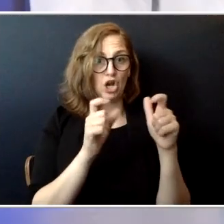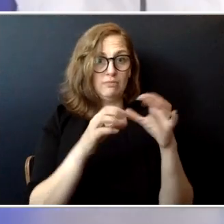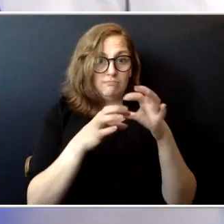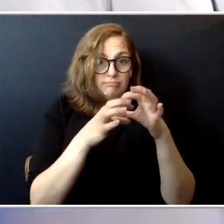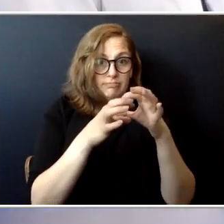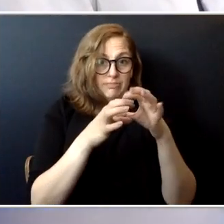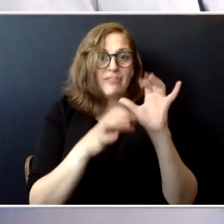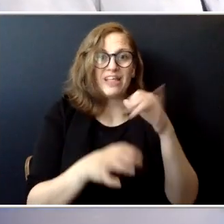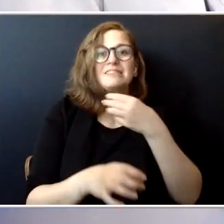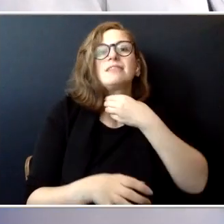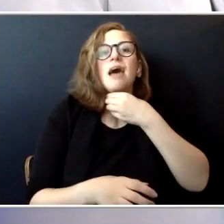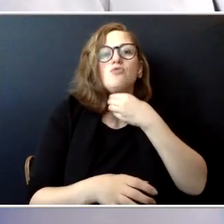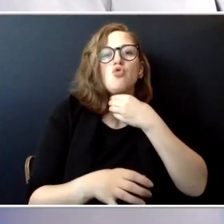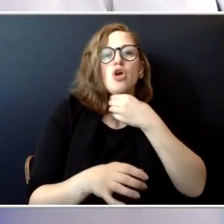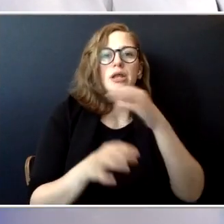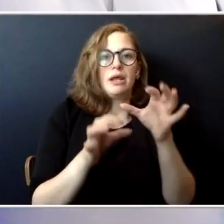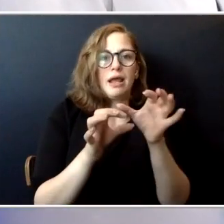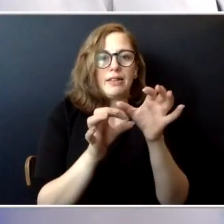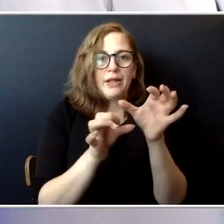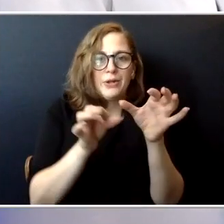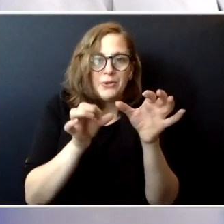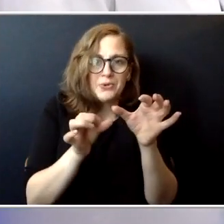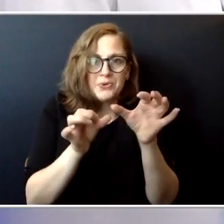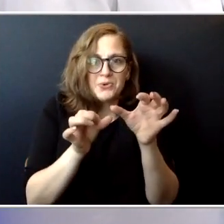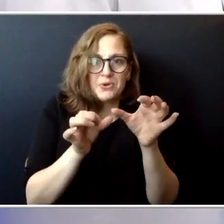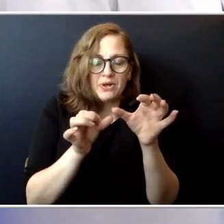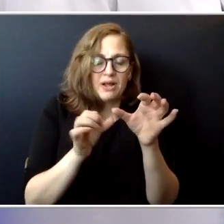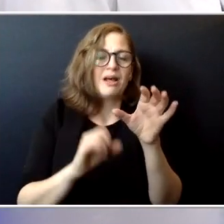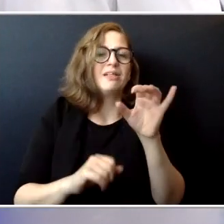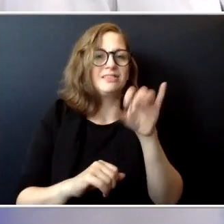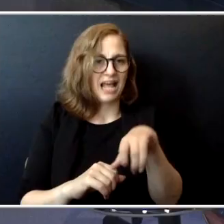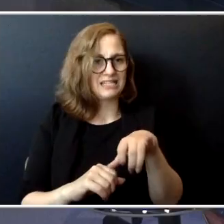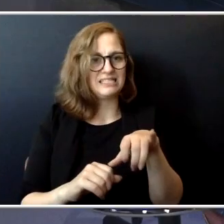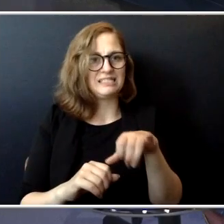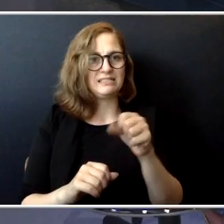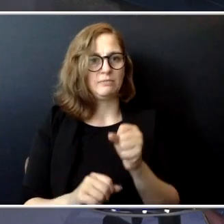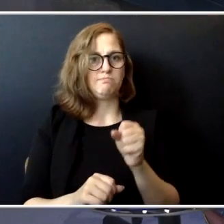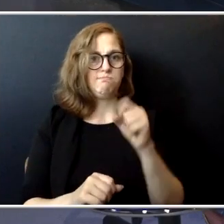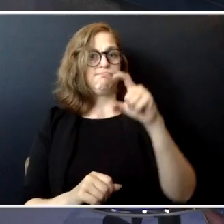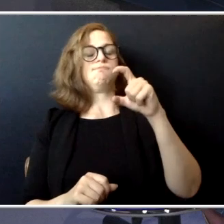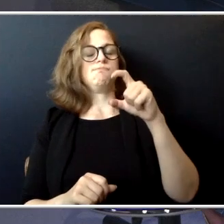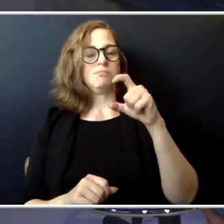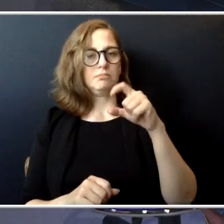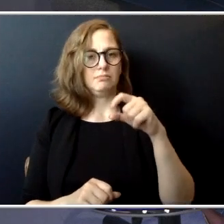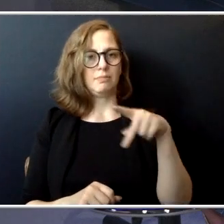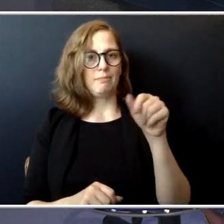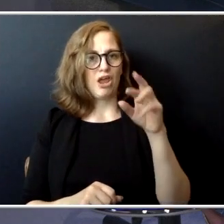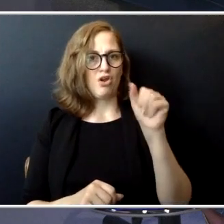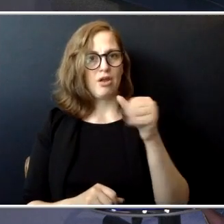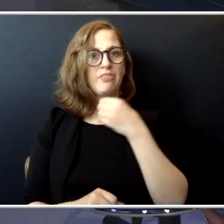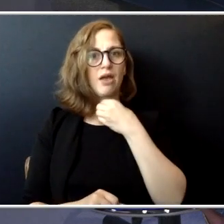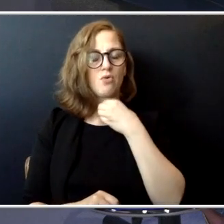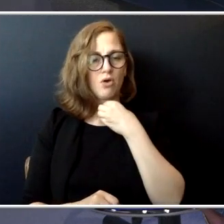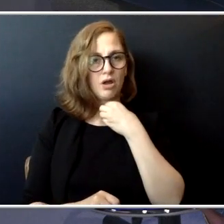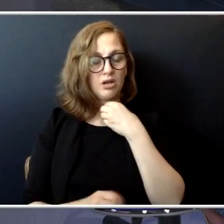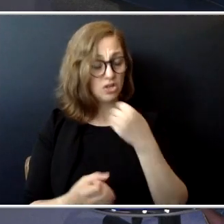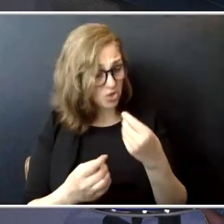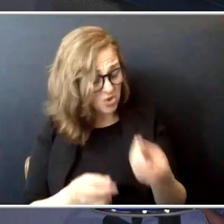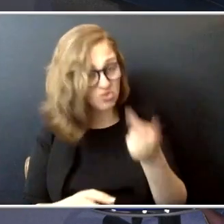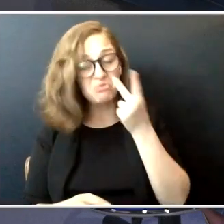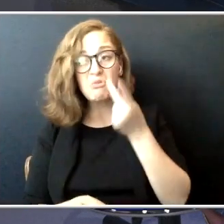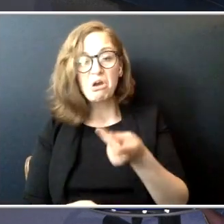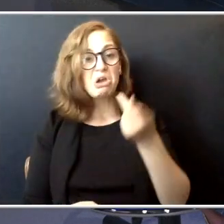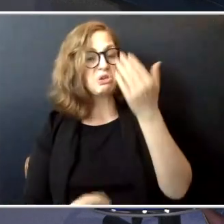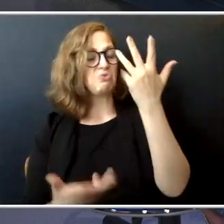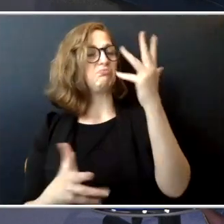is surrounding the abnormal parathyroid gland. And so looking at that, you knew Michelle had a big problem. Yes,